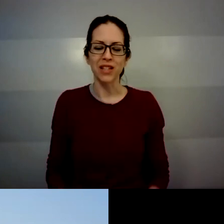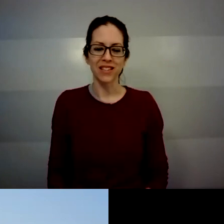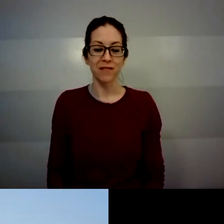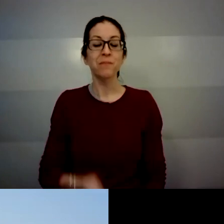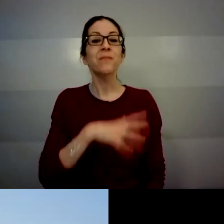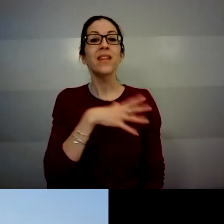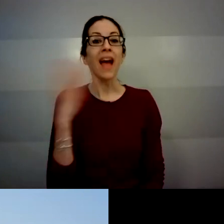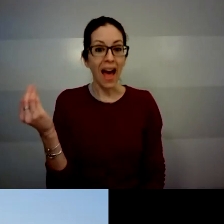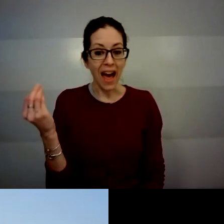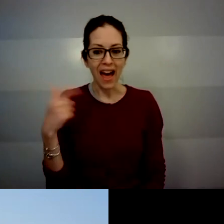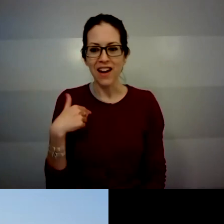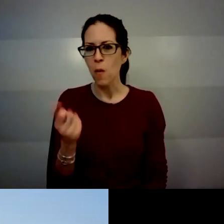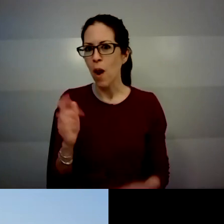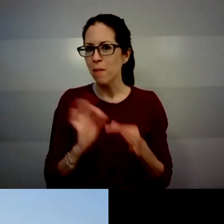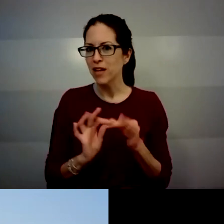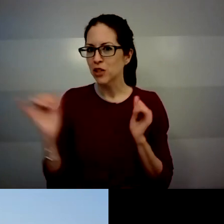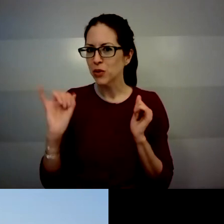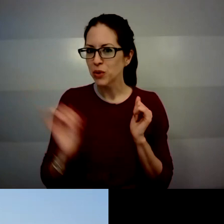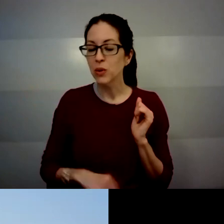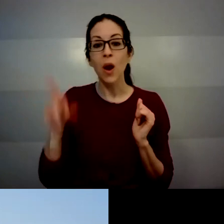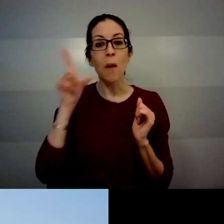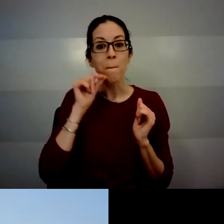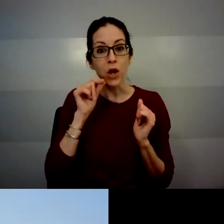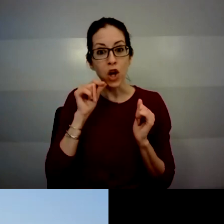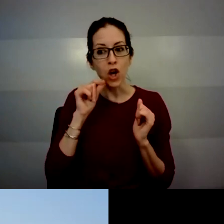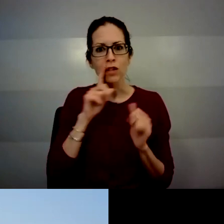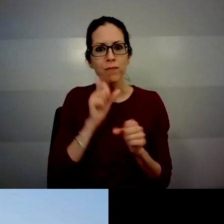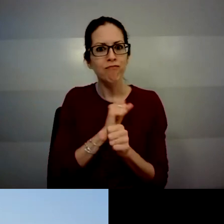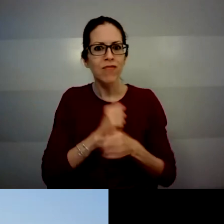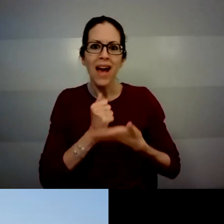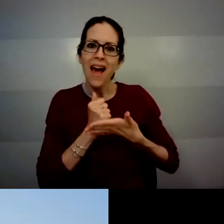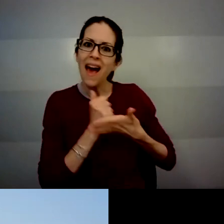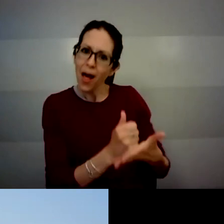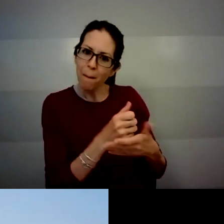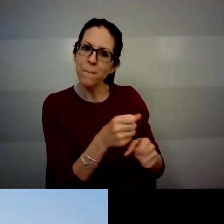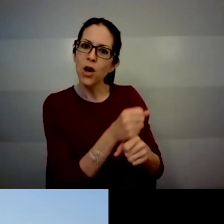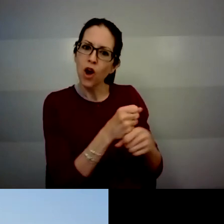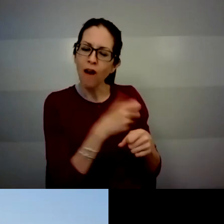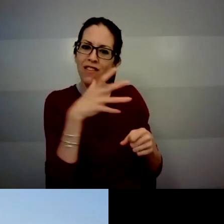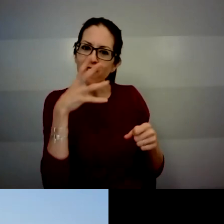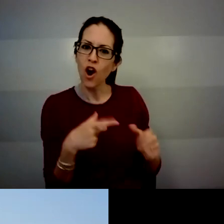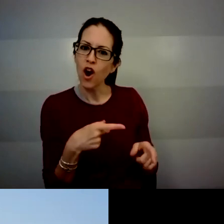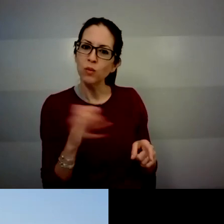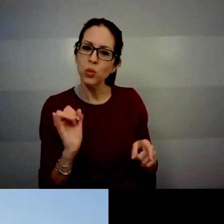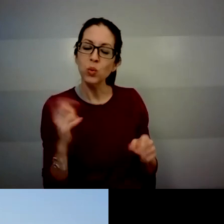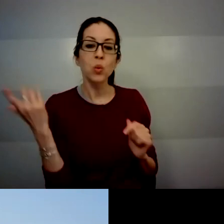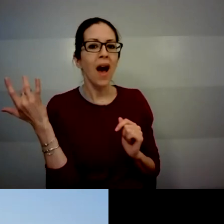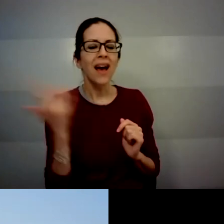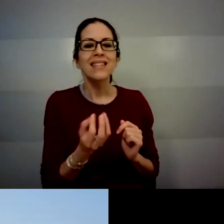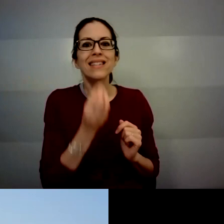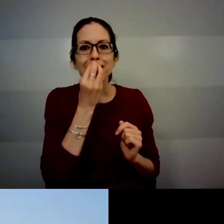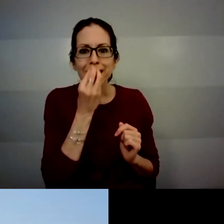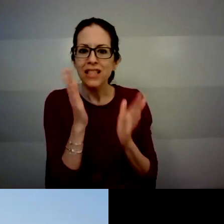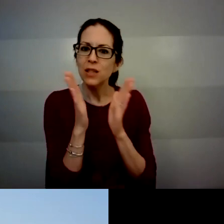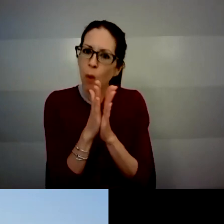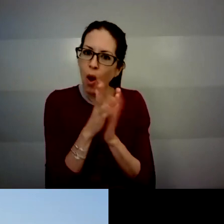And I want to mention that the birds actually give back to coffee farmers as well. They eat small insects